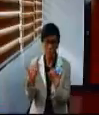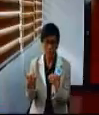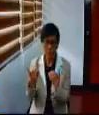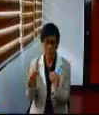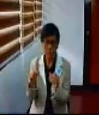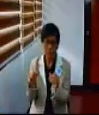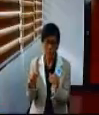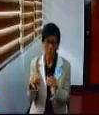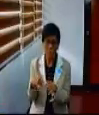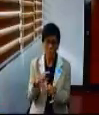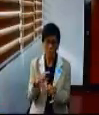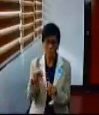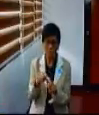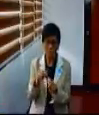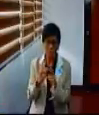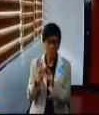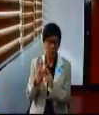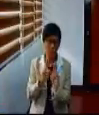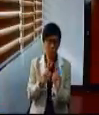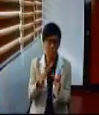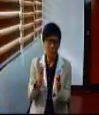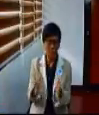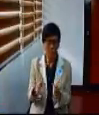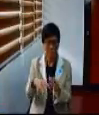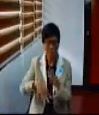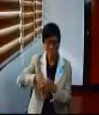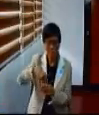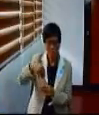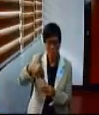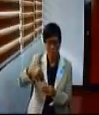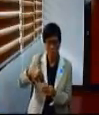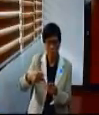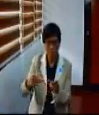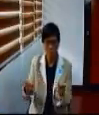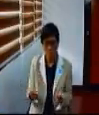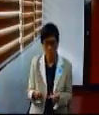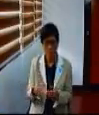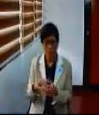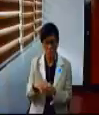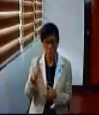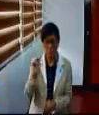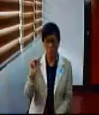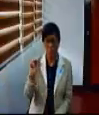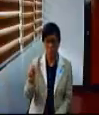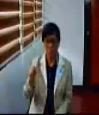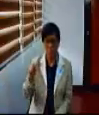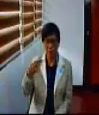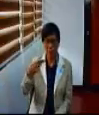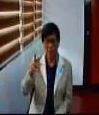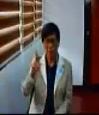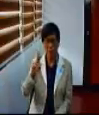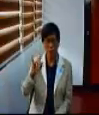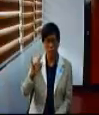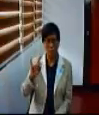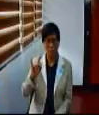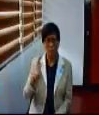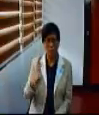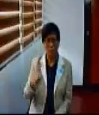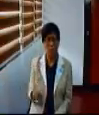respondents outside of the jurisdiction of the NHRI, which is hearing the